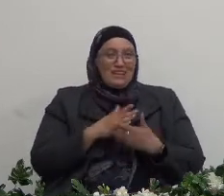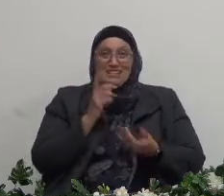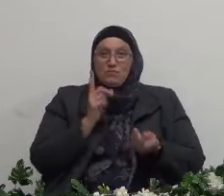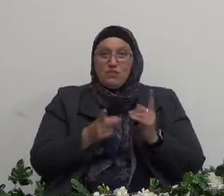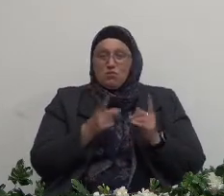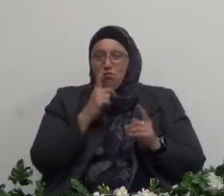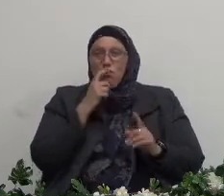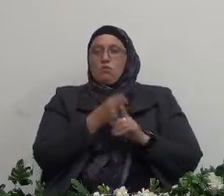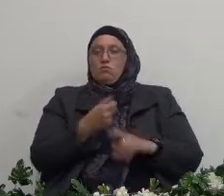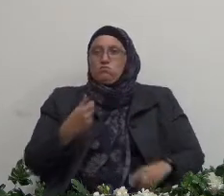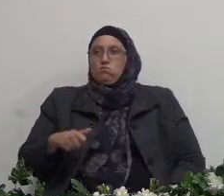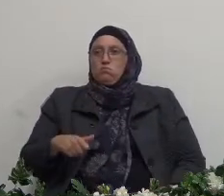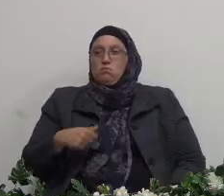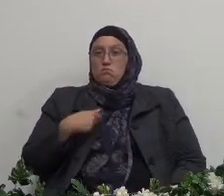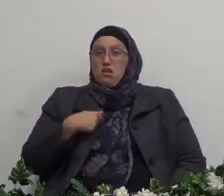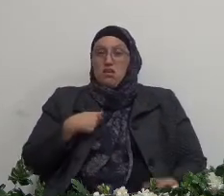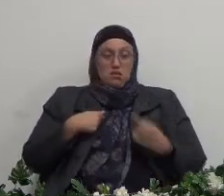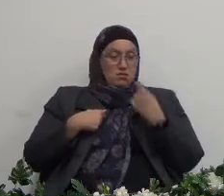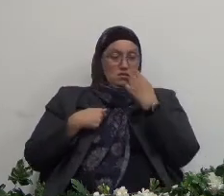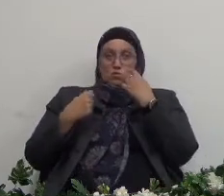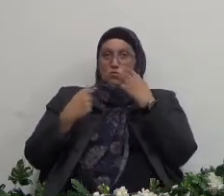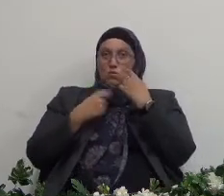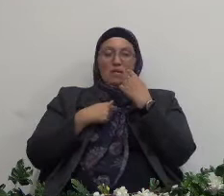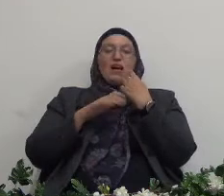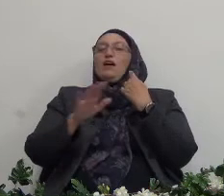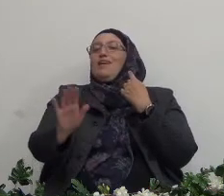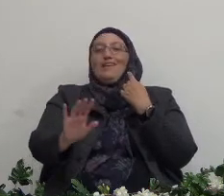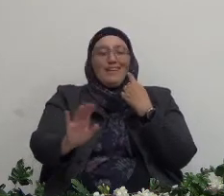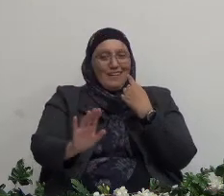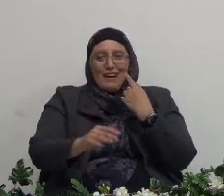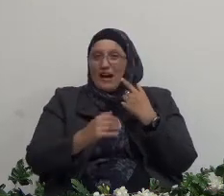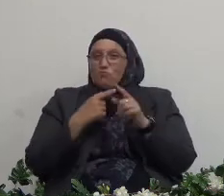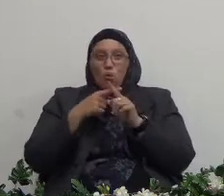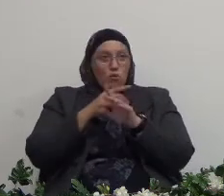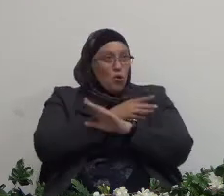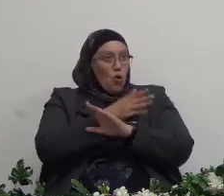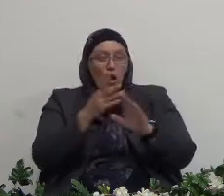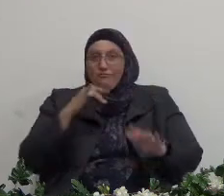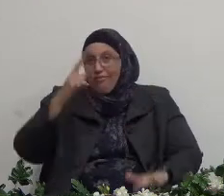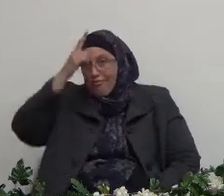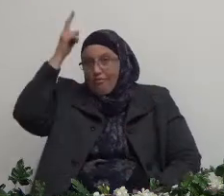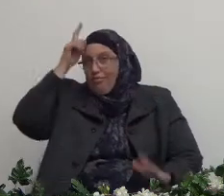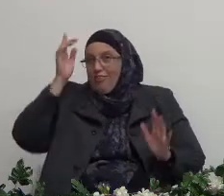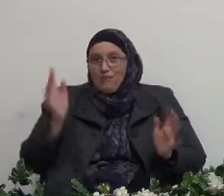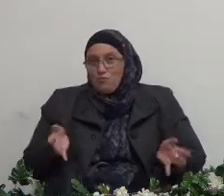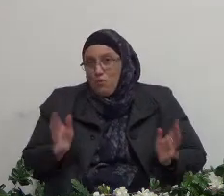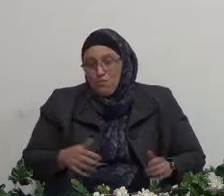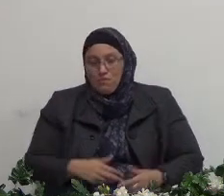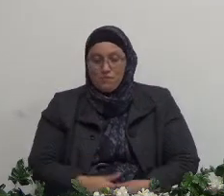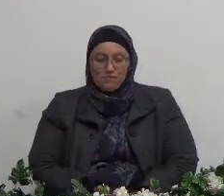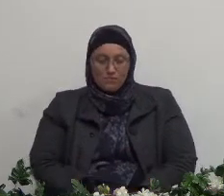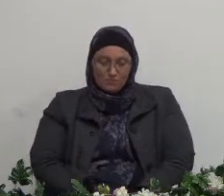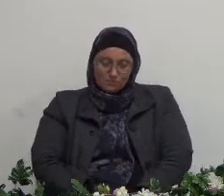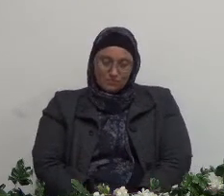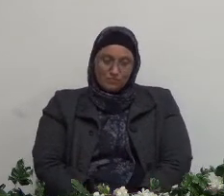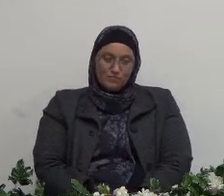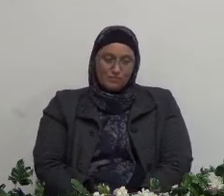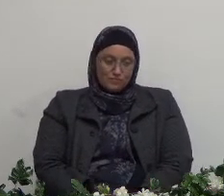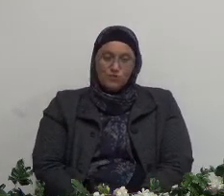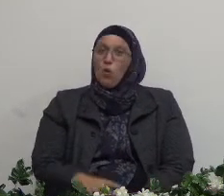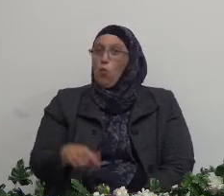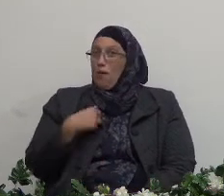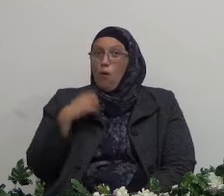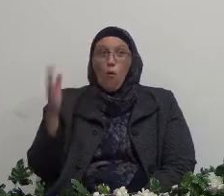think, oh, hold on, you were talking about me. I'm not talking about anyone specifically. So we have a routine.